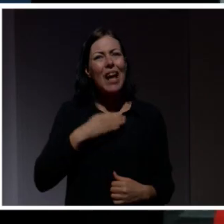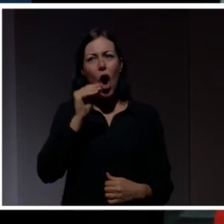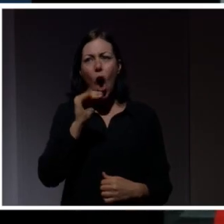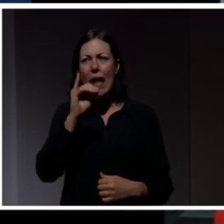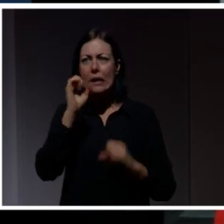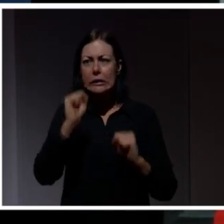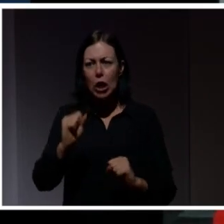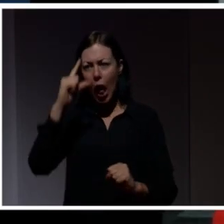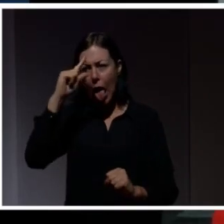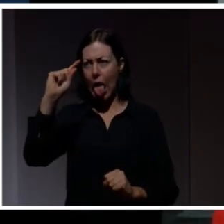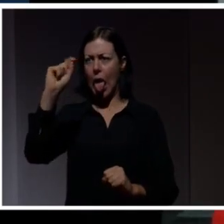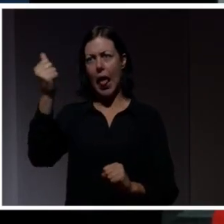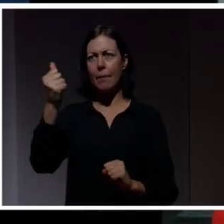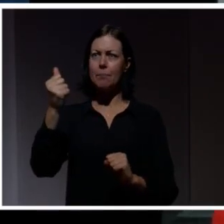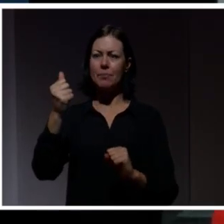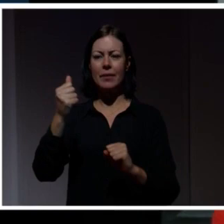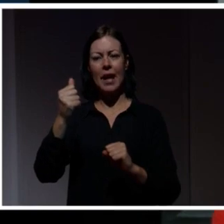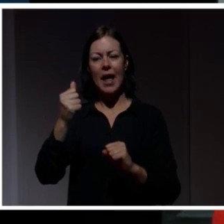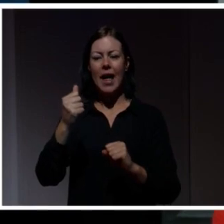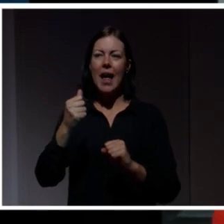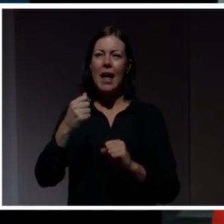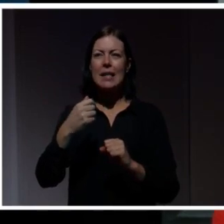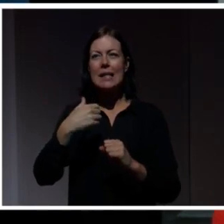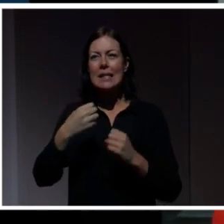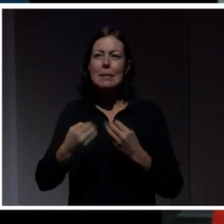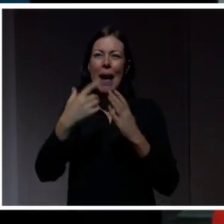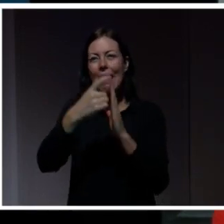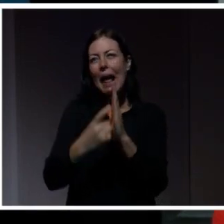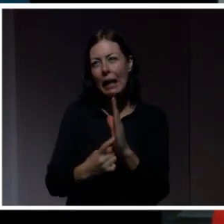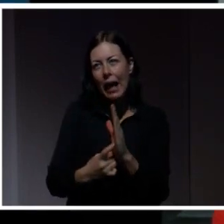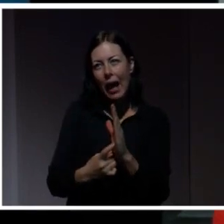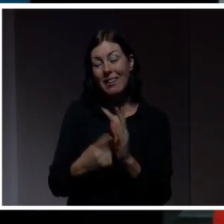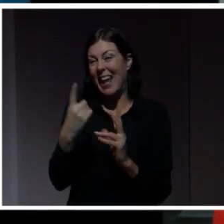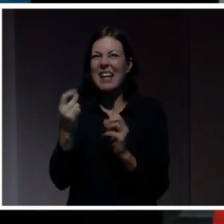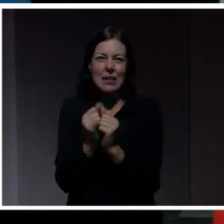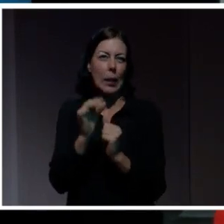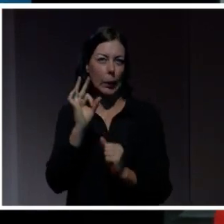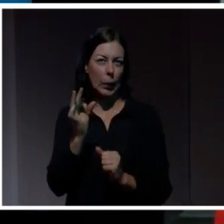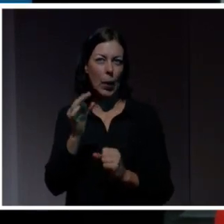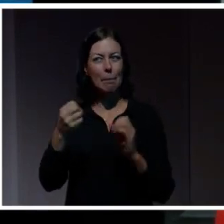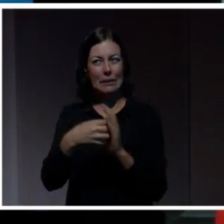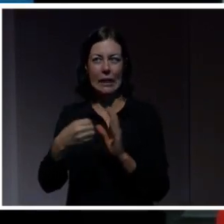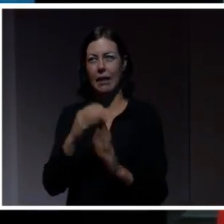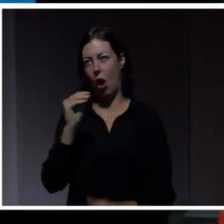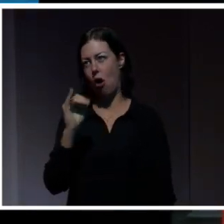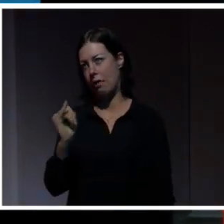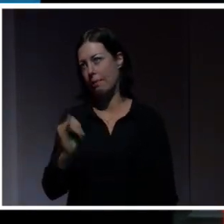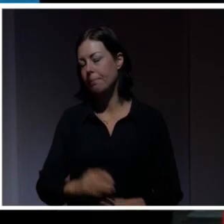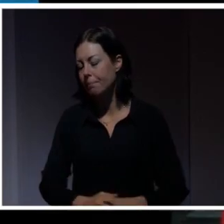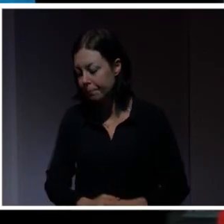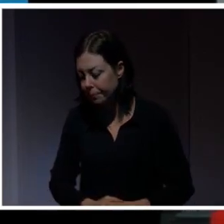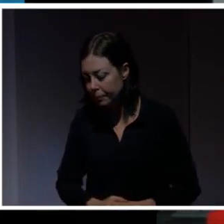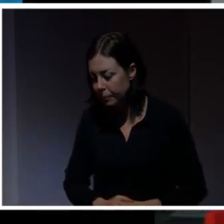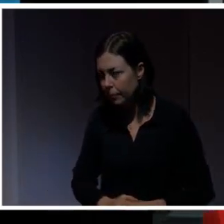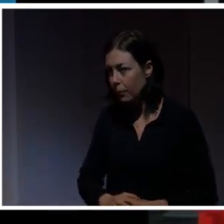the rules of the game on its own by looking at data. That's one way to describe AI. And in fact, when